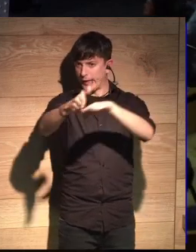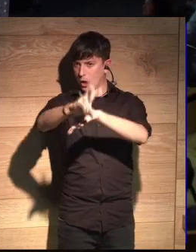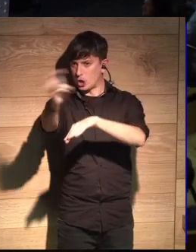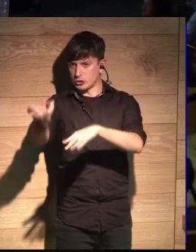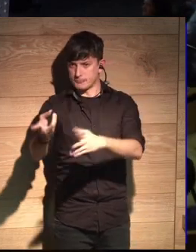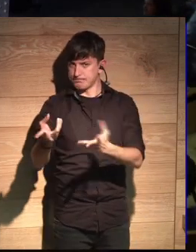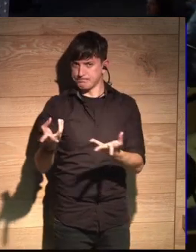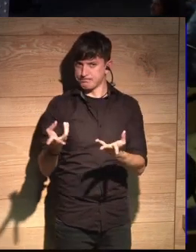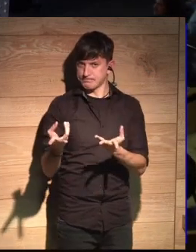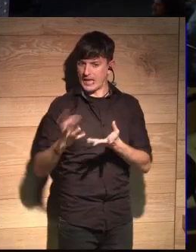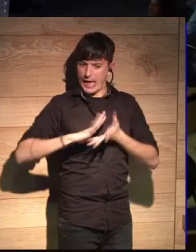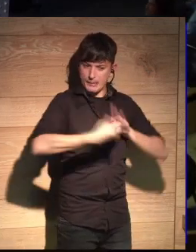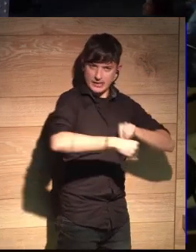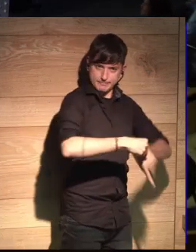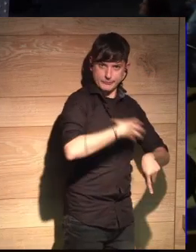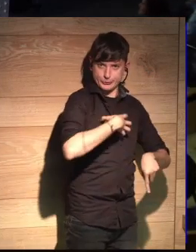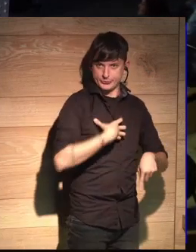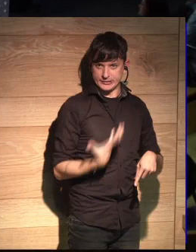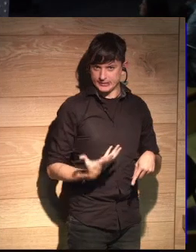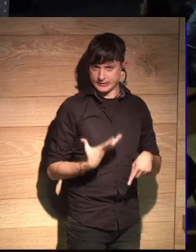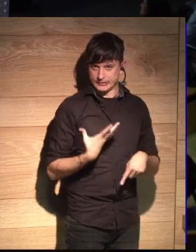being able to apply other people's solutions?